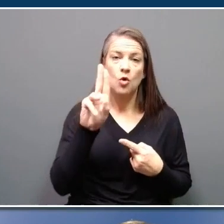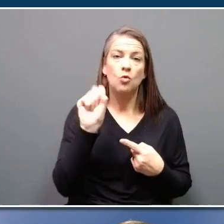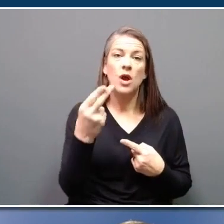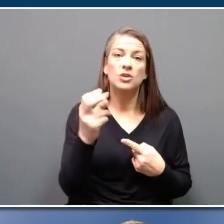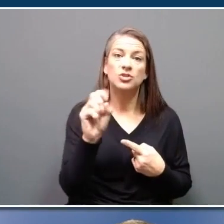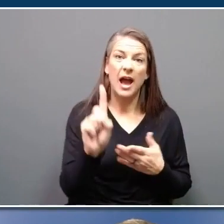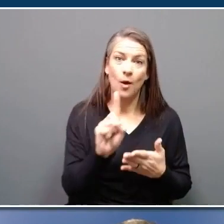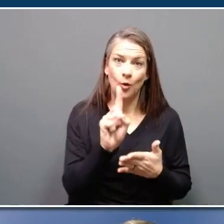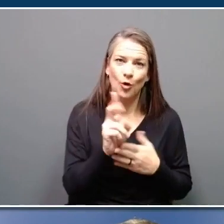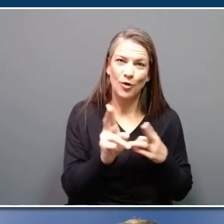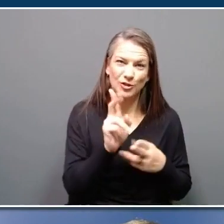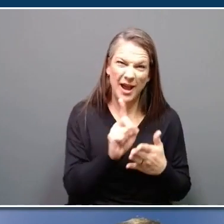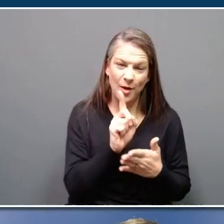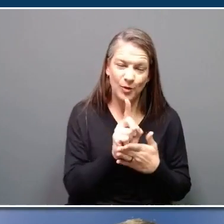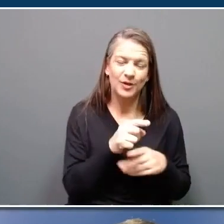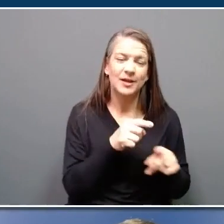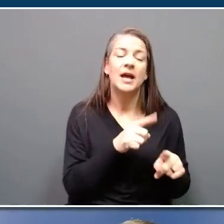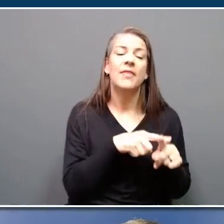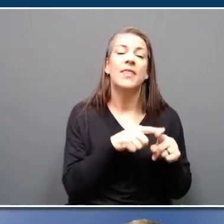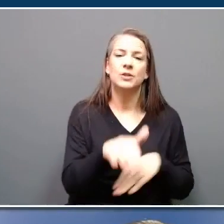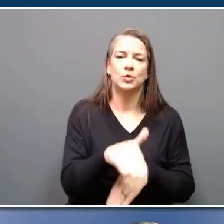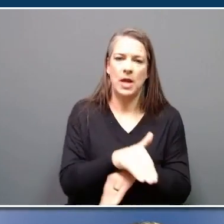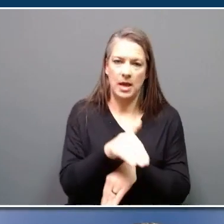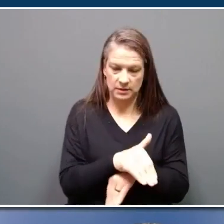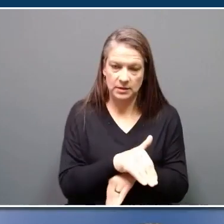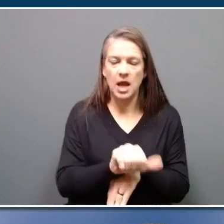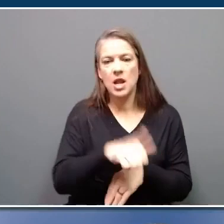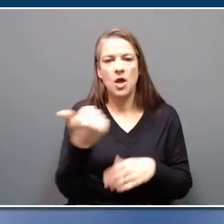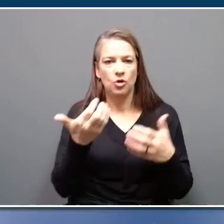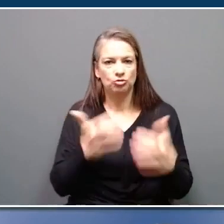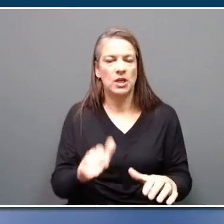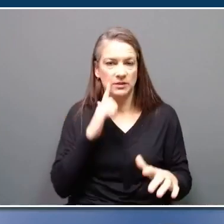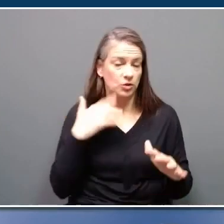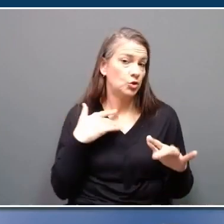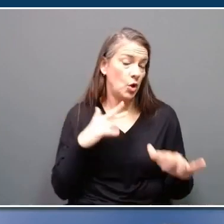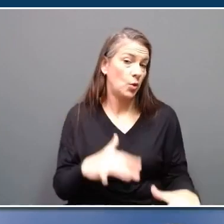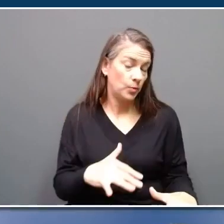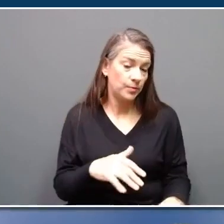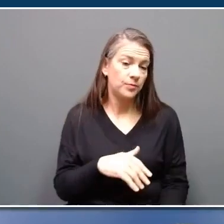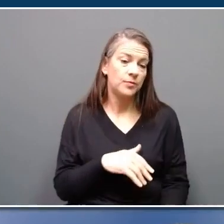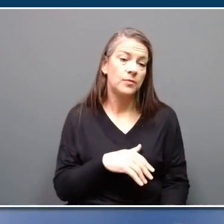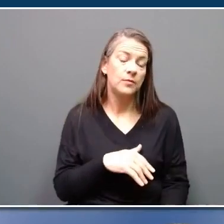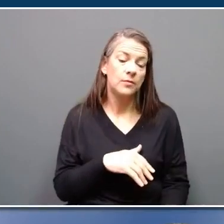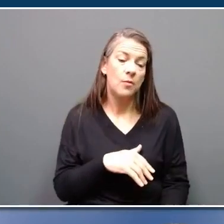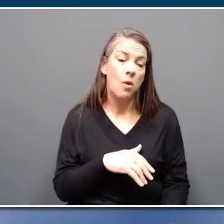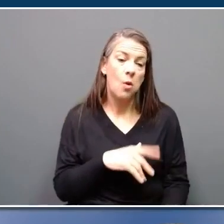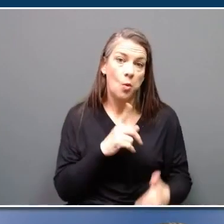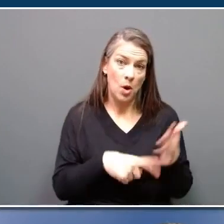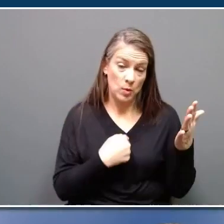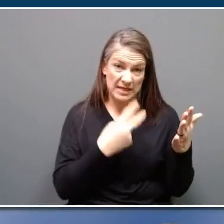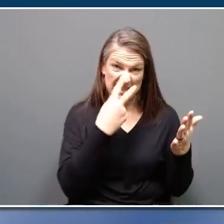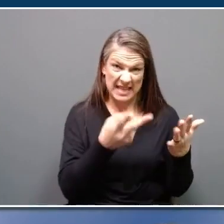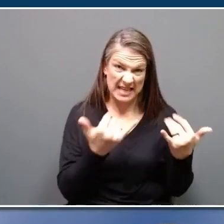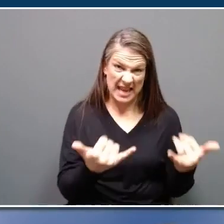little later than that, and then late tonight, another chance for snow. What we're seeing right now is a